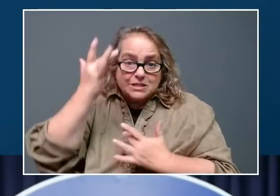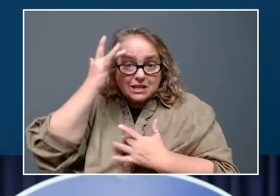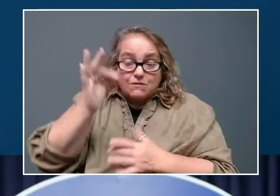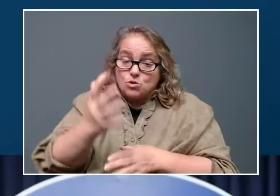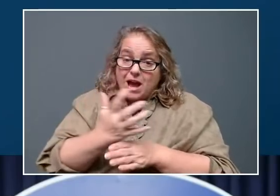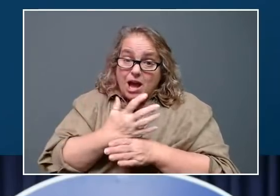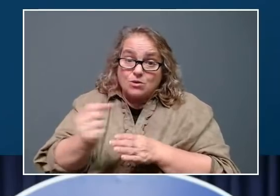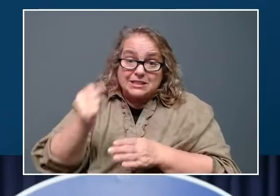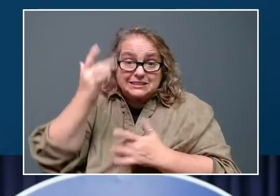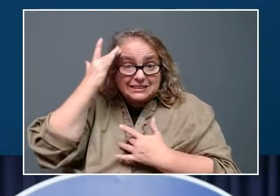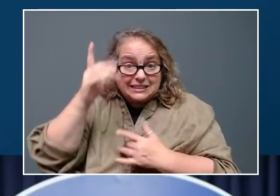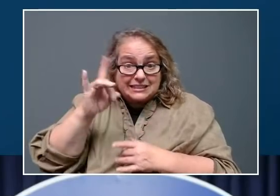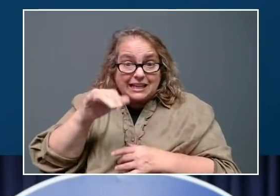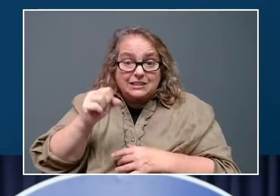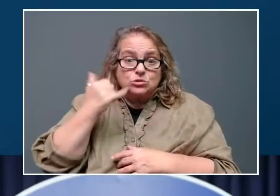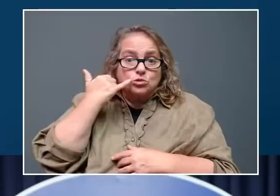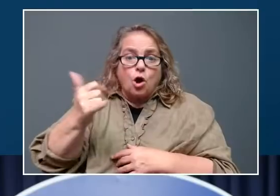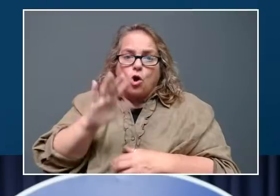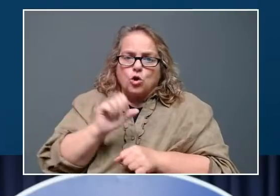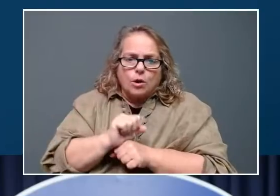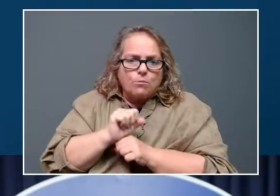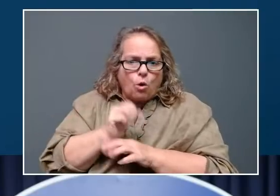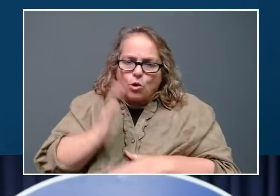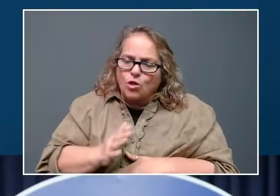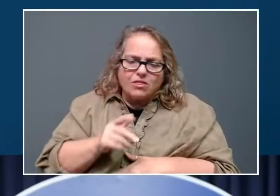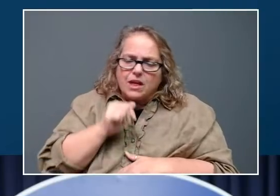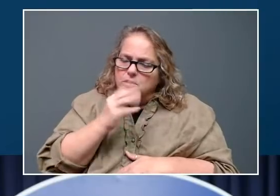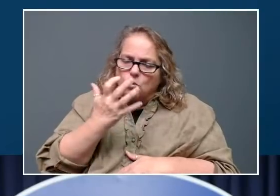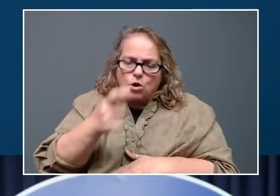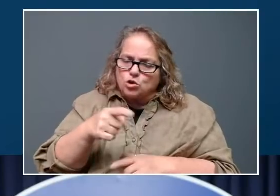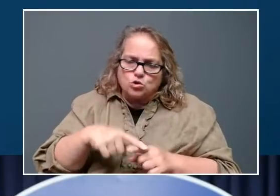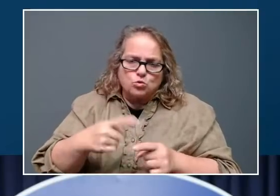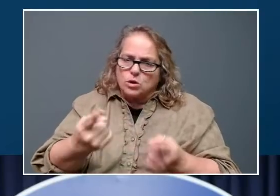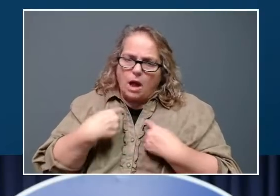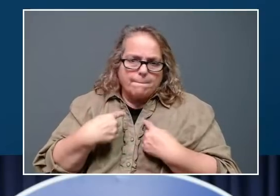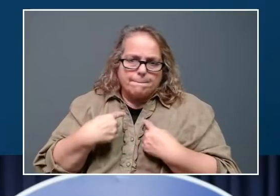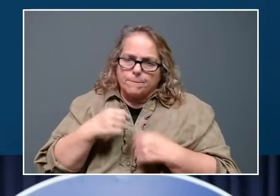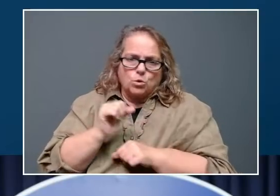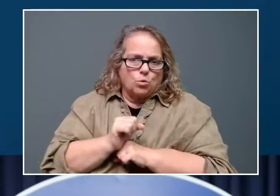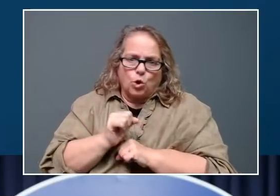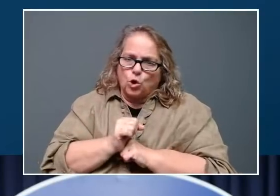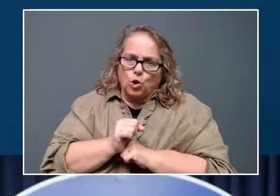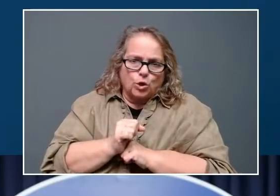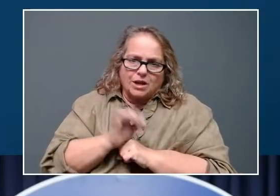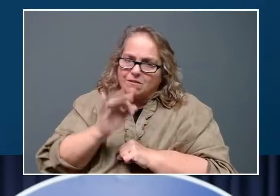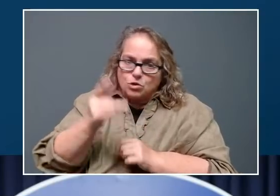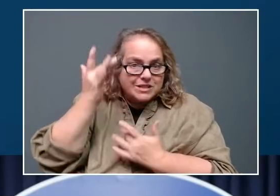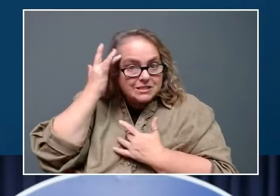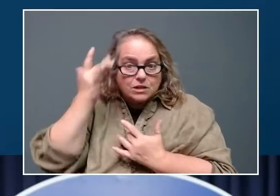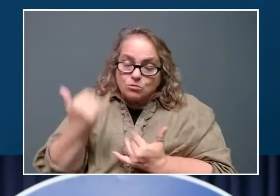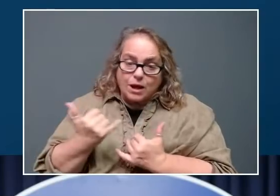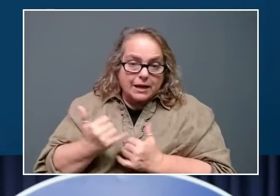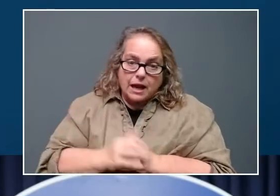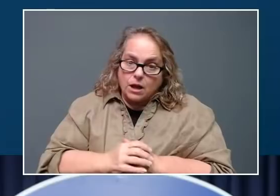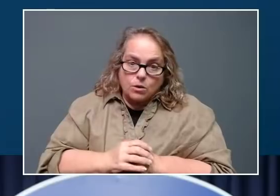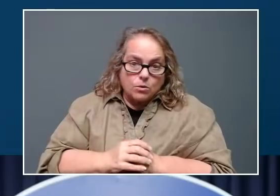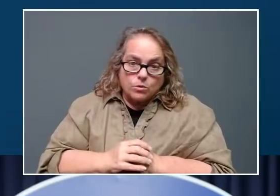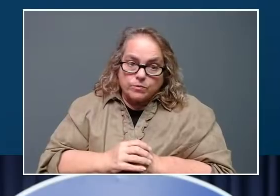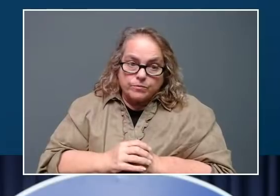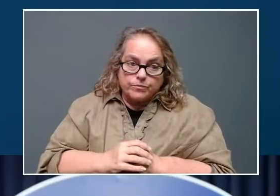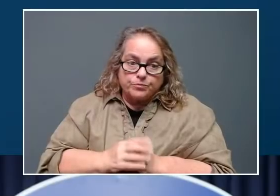employer, right? They don't want you to come into work if you are sick right now. Wear masks